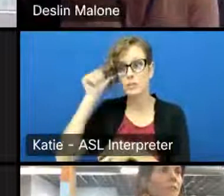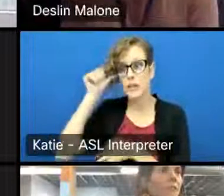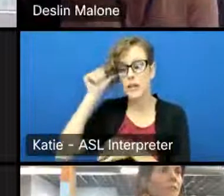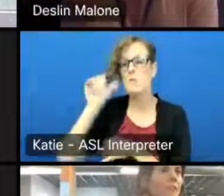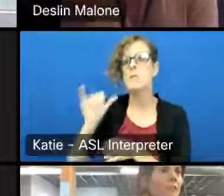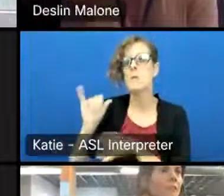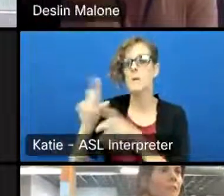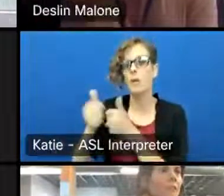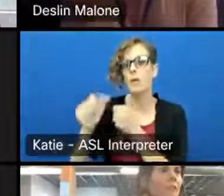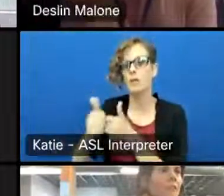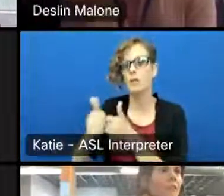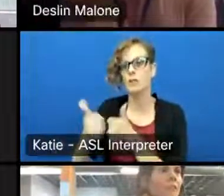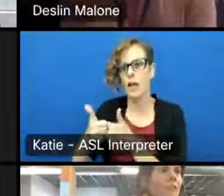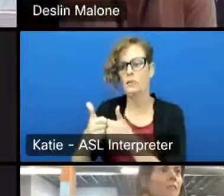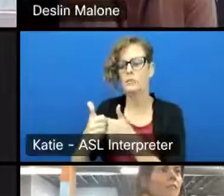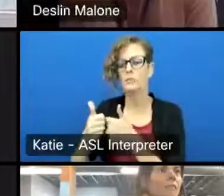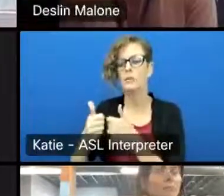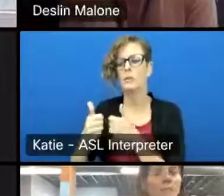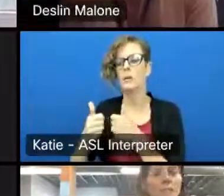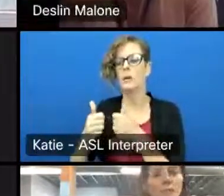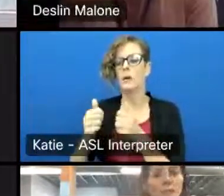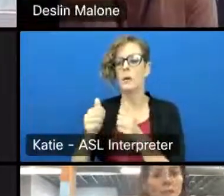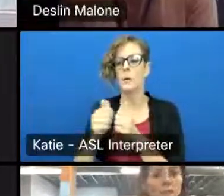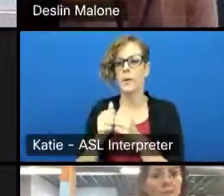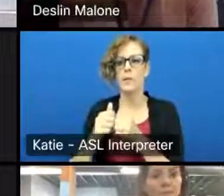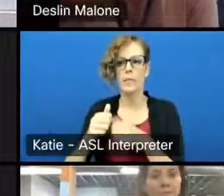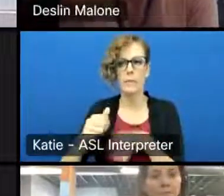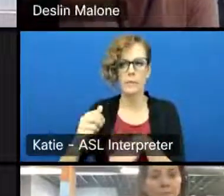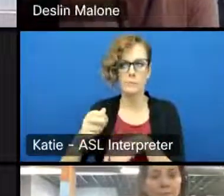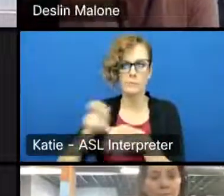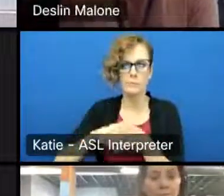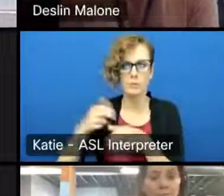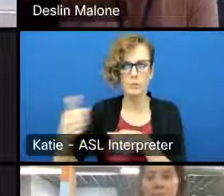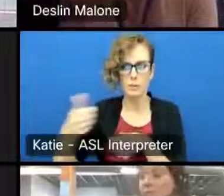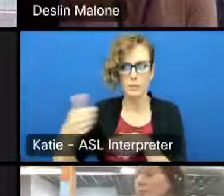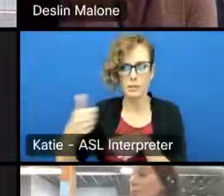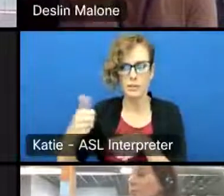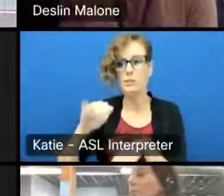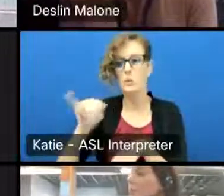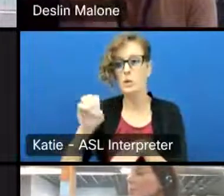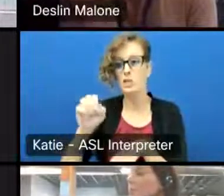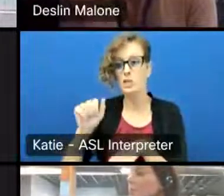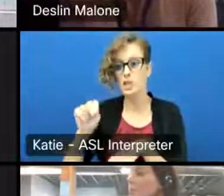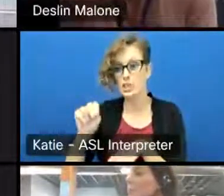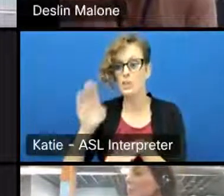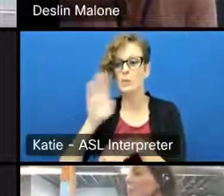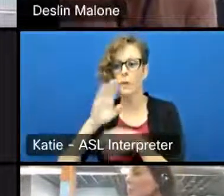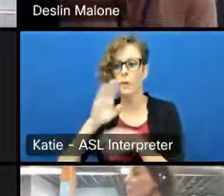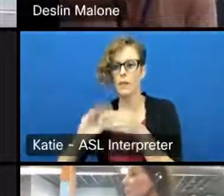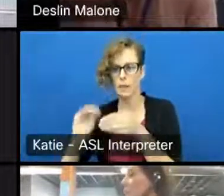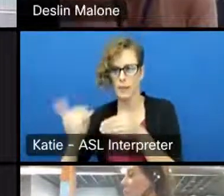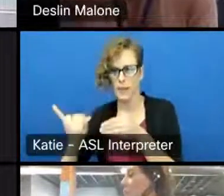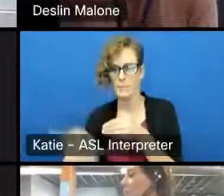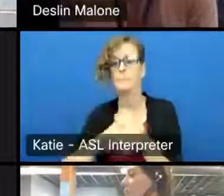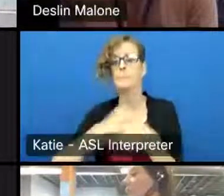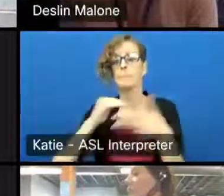with trying to recreate transportation. And so Jean is going to be talking about that a little bit as well.